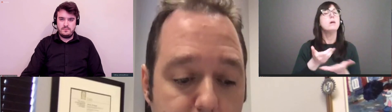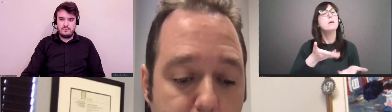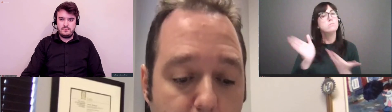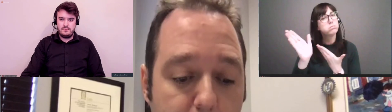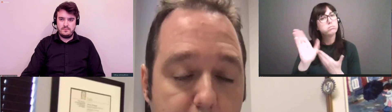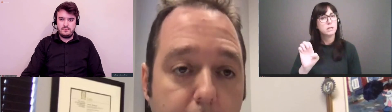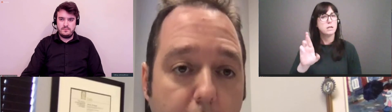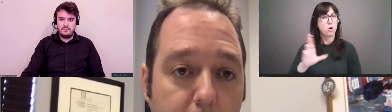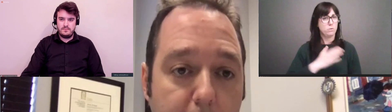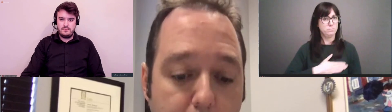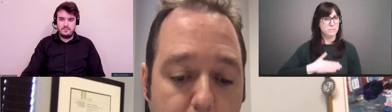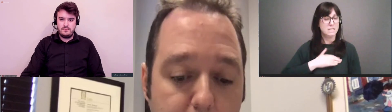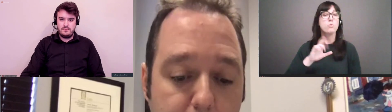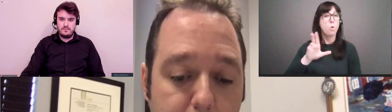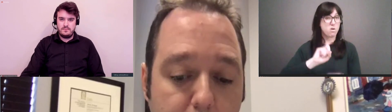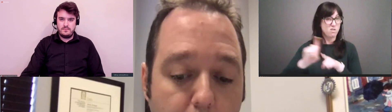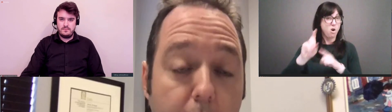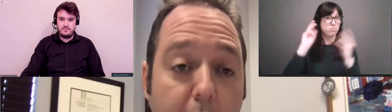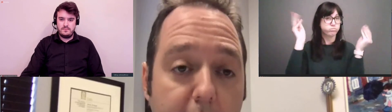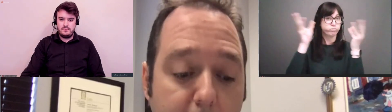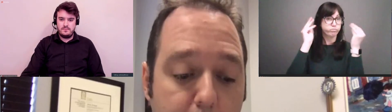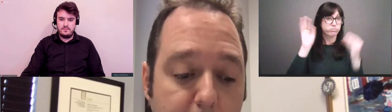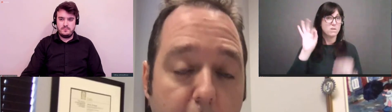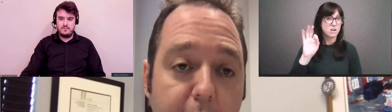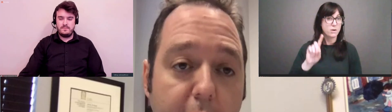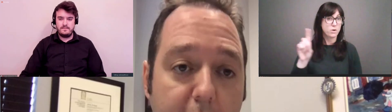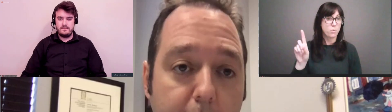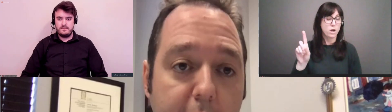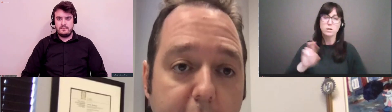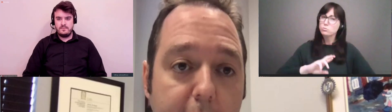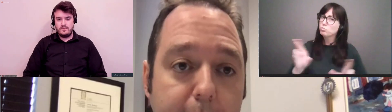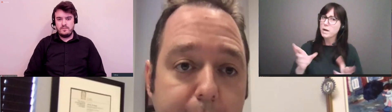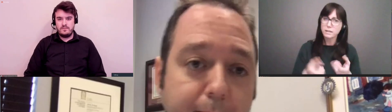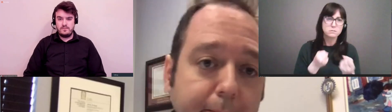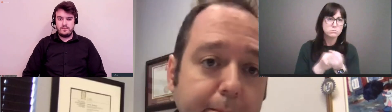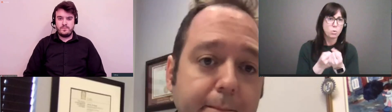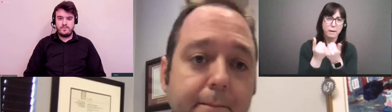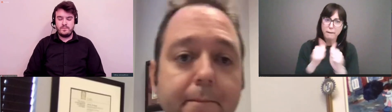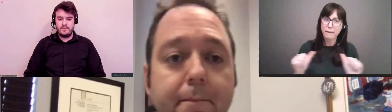emergency department or call 911. We are ready and able to help for anyone in need.